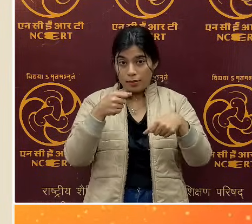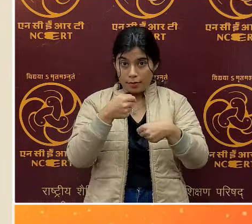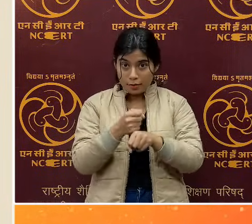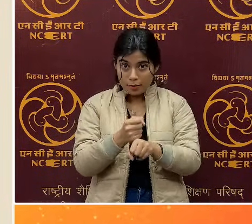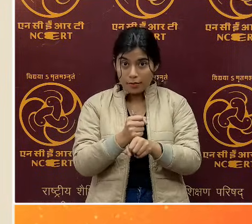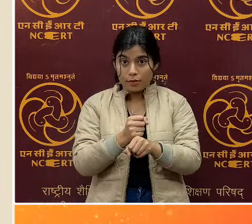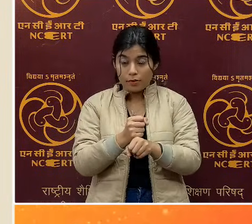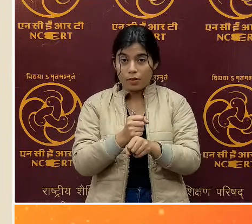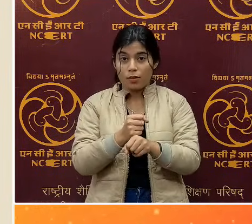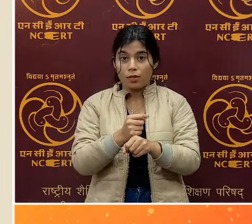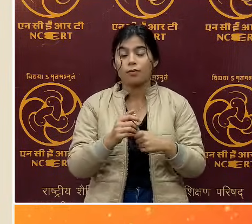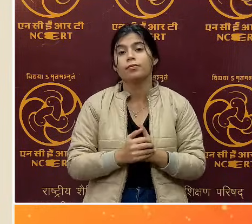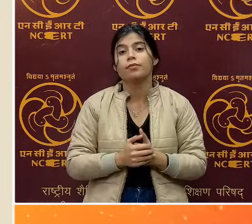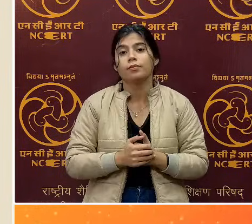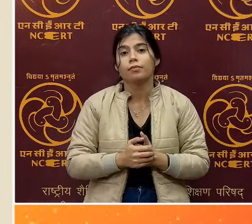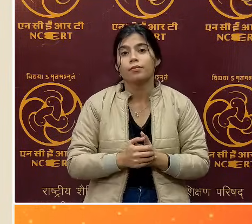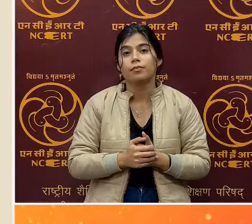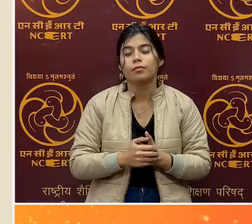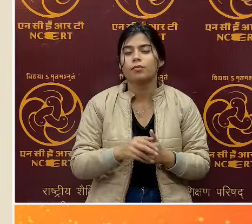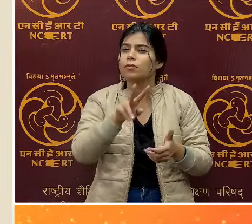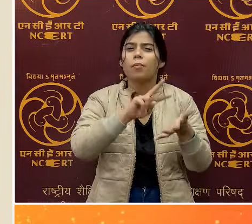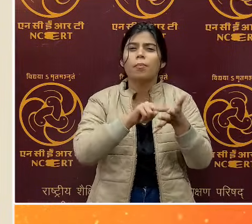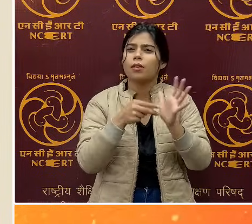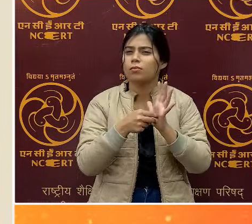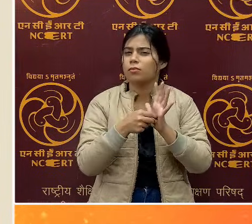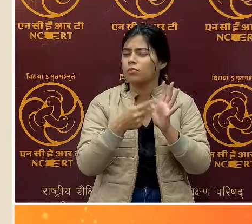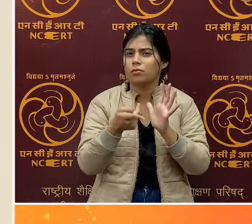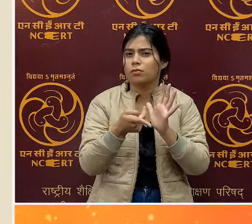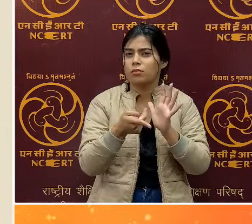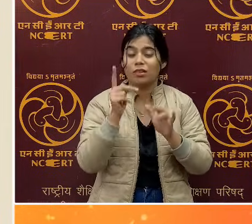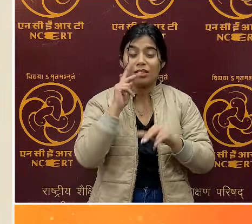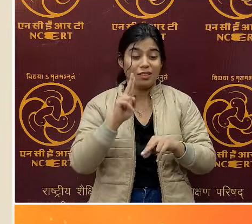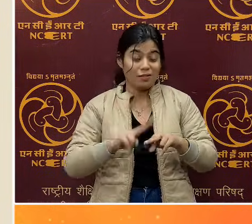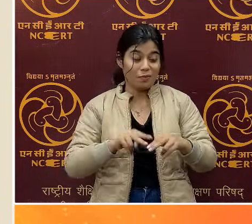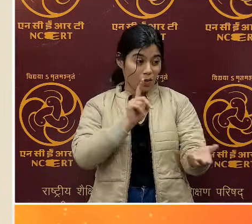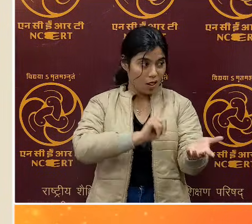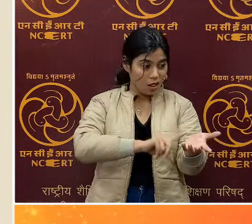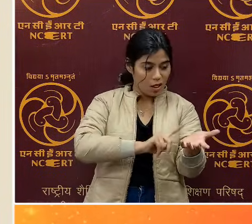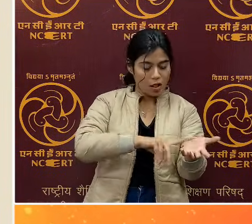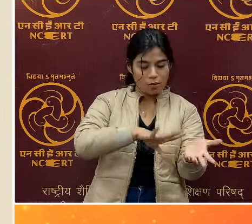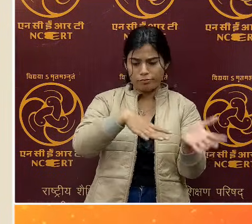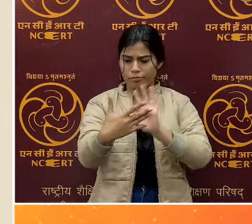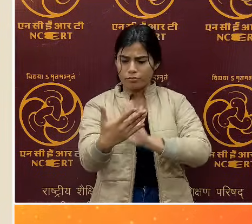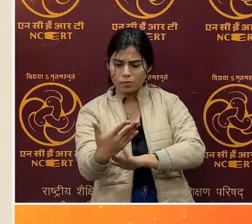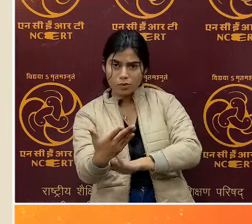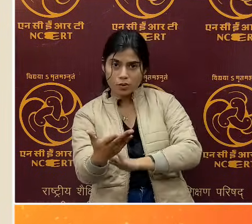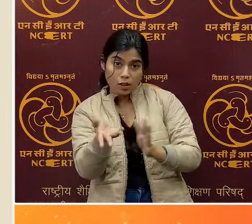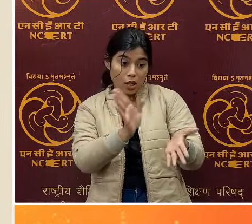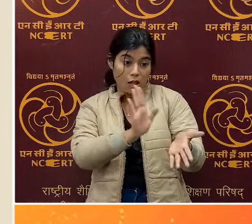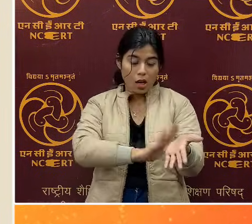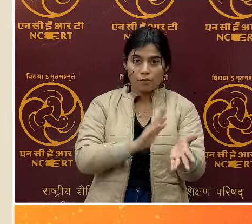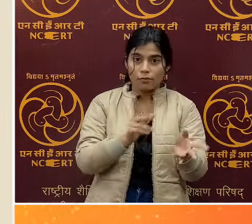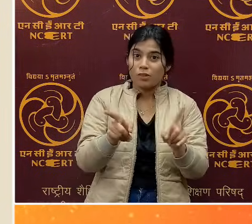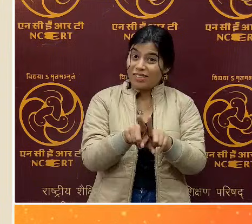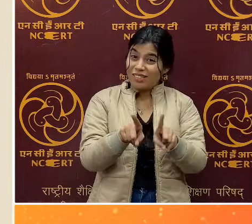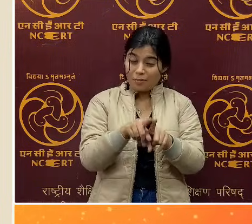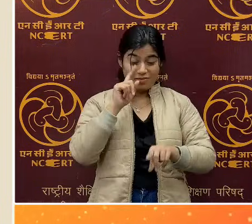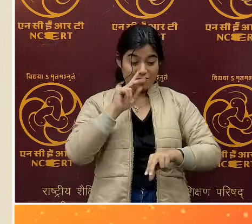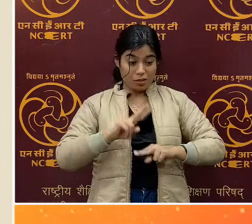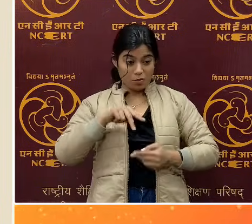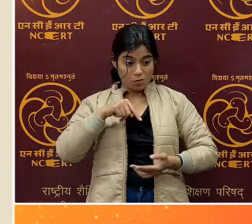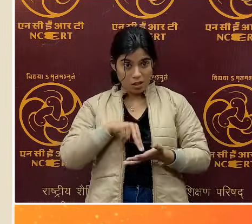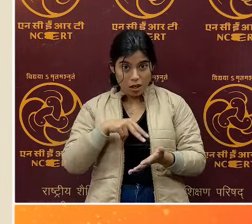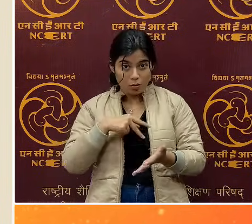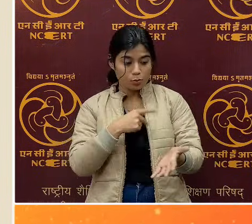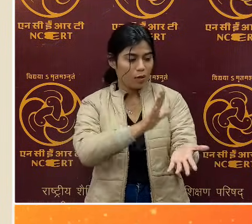laterally inverted. So what does it means that your left appears to be right and right appears to be left,